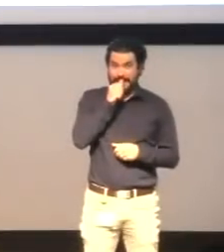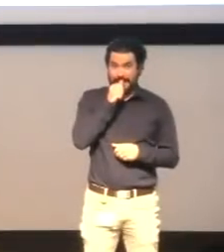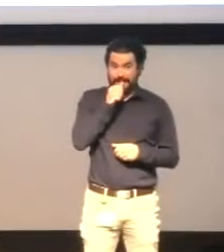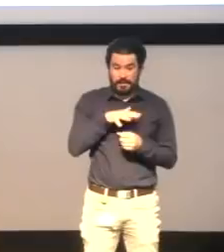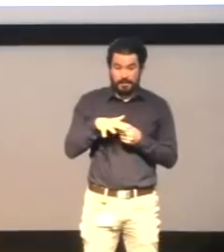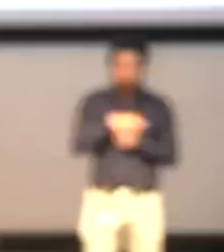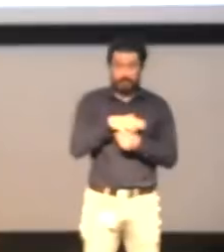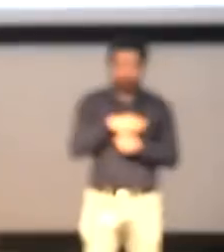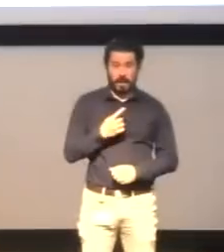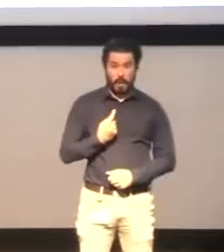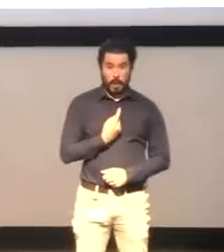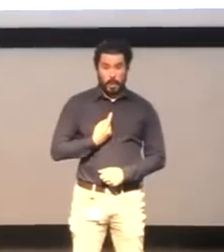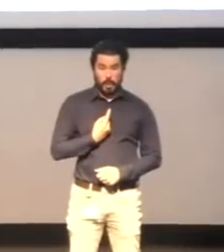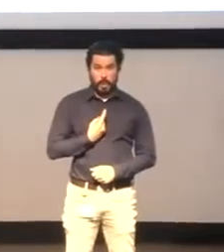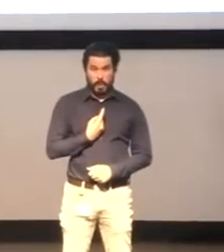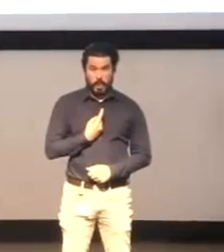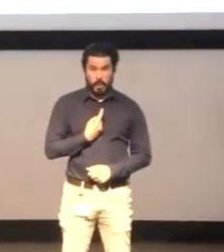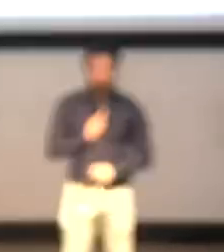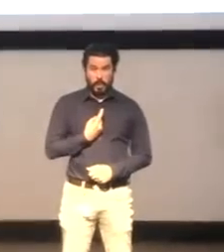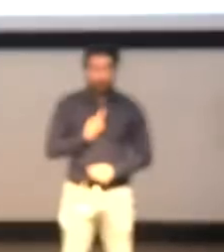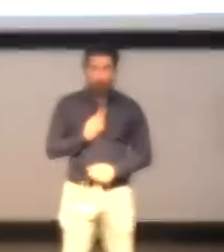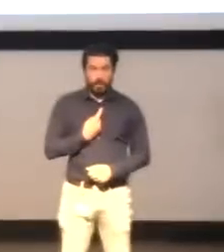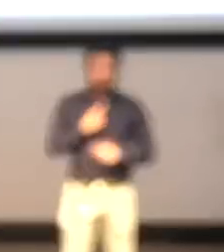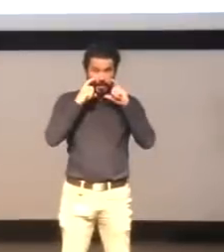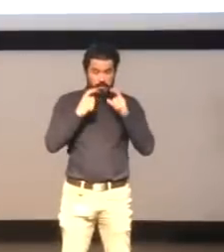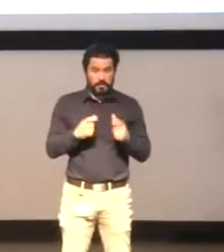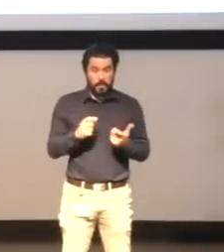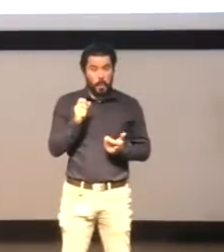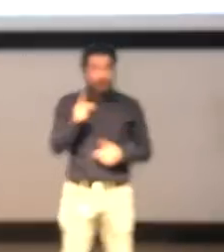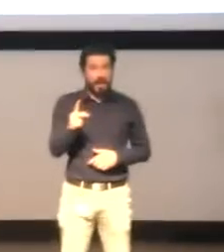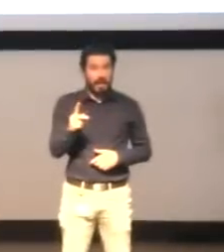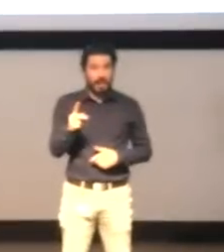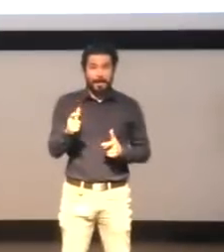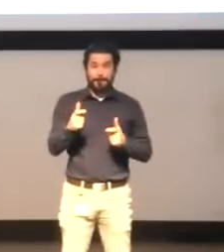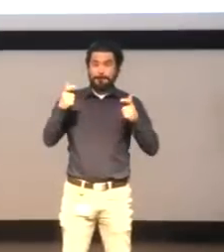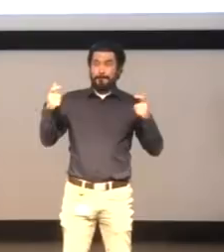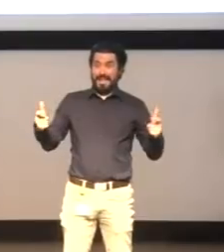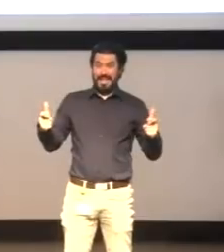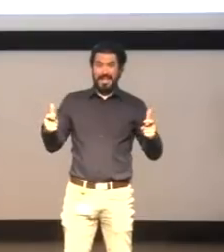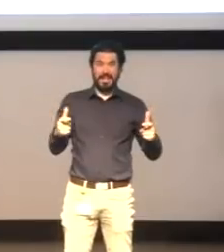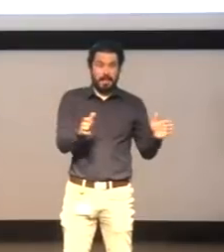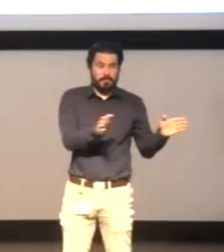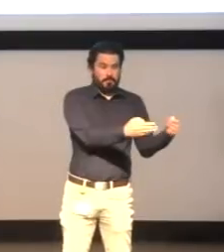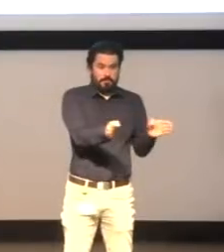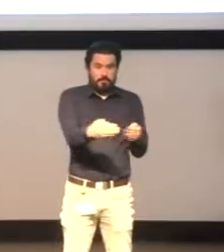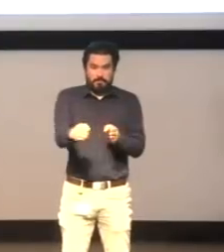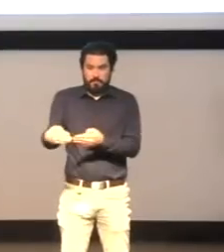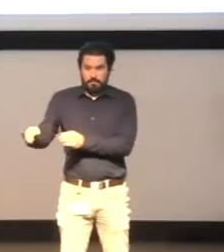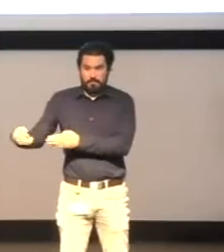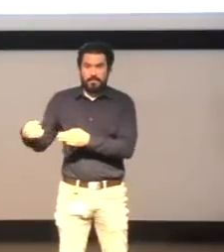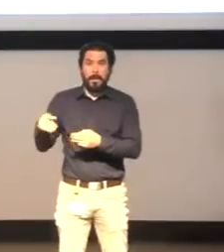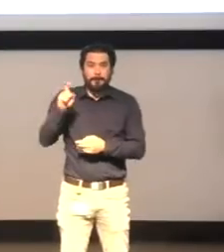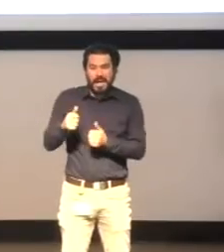by yourself is where masking is okay. In a bigger space where there are cubicles, distance of 6 feet or